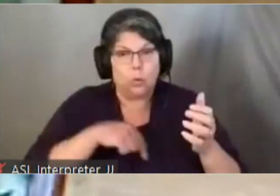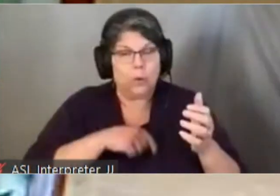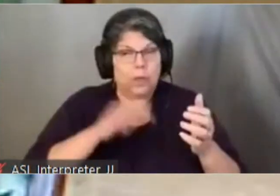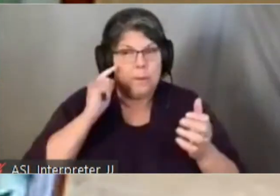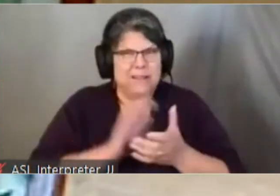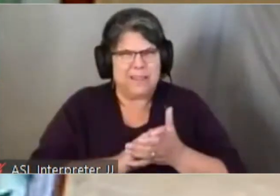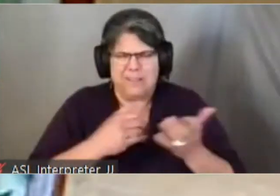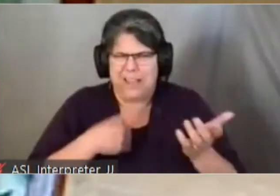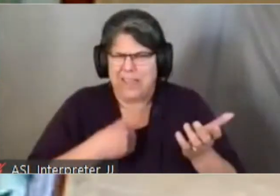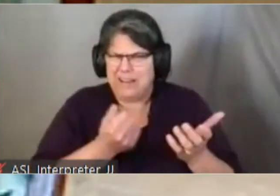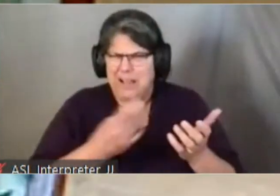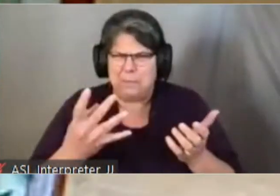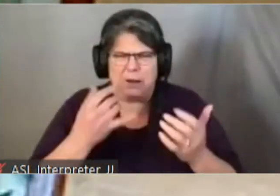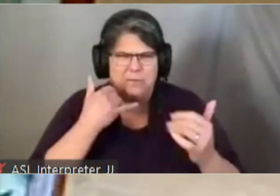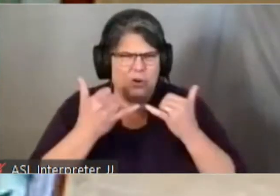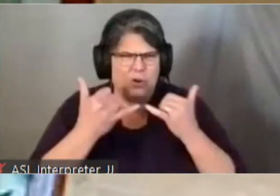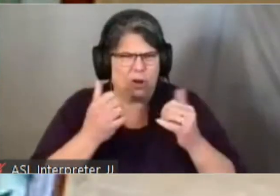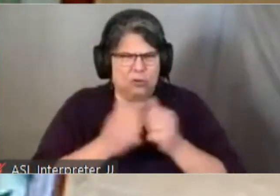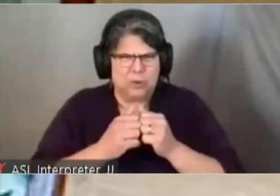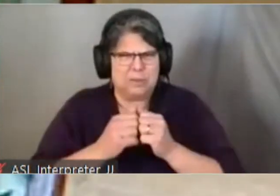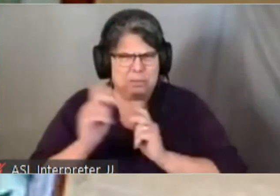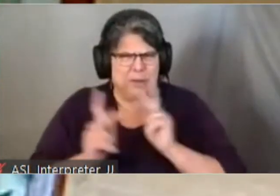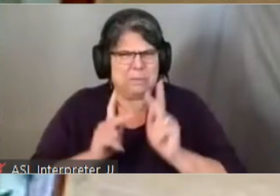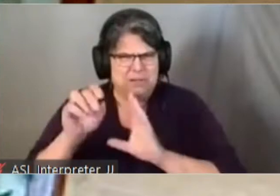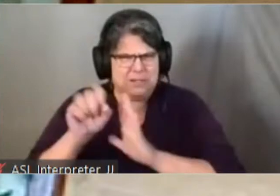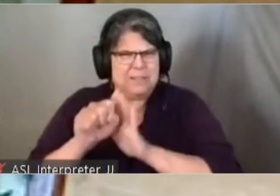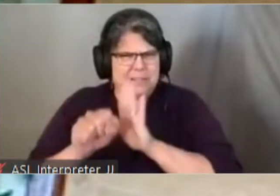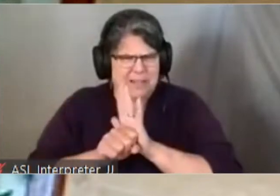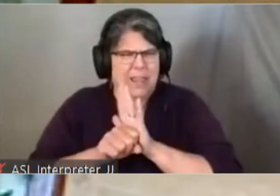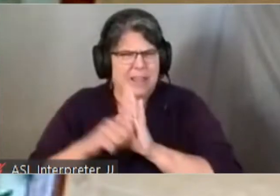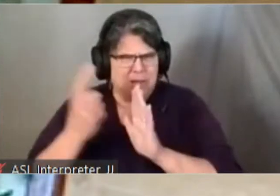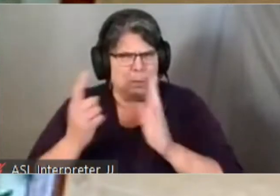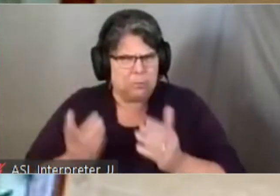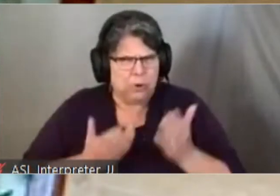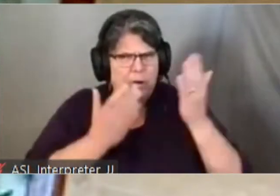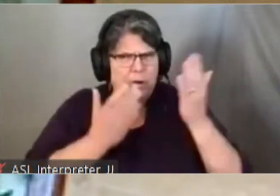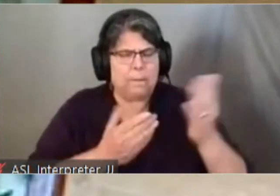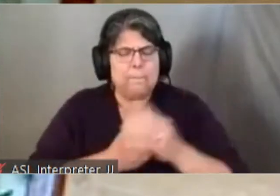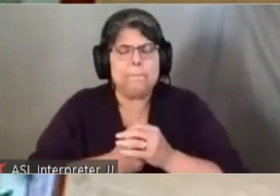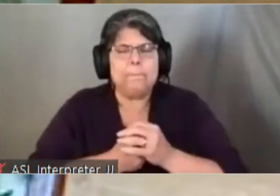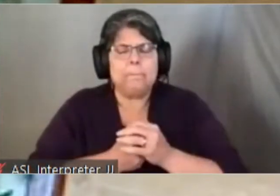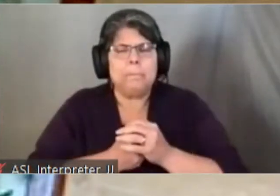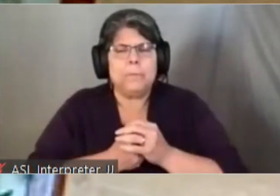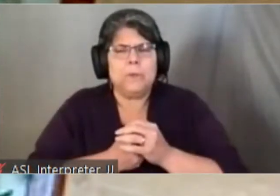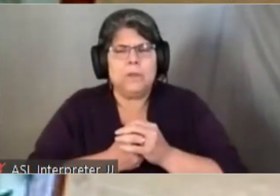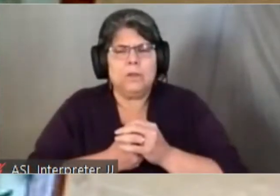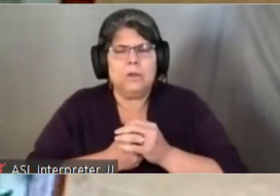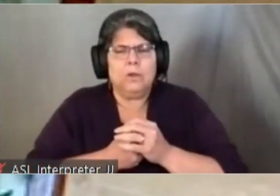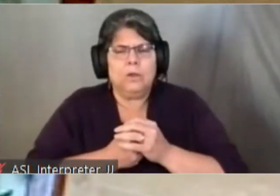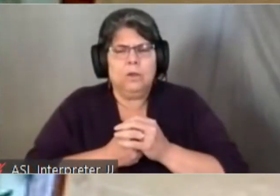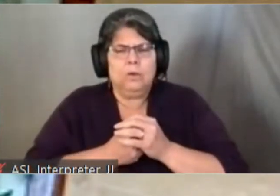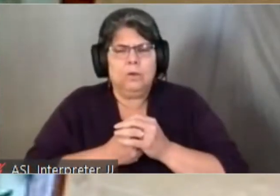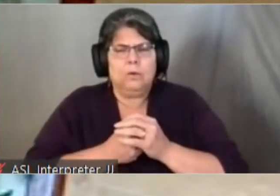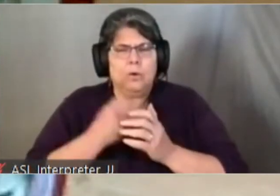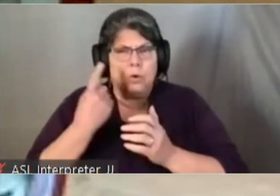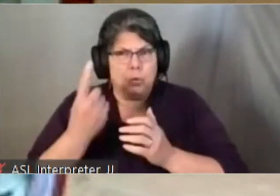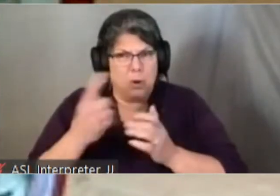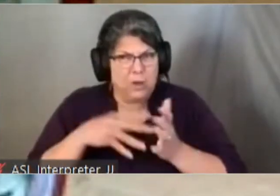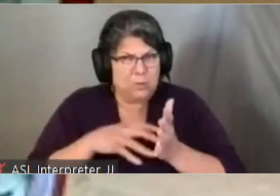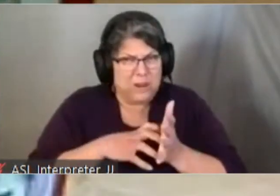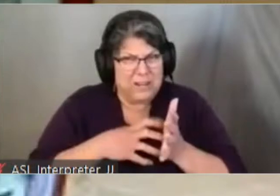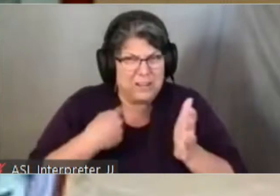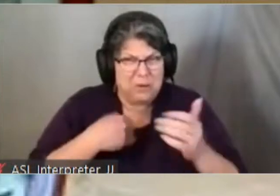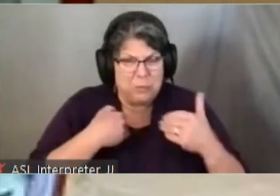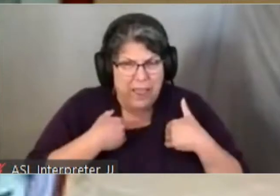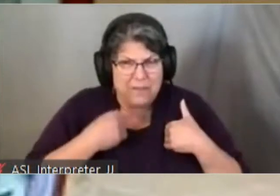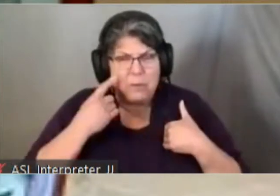couple calls with the state earlier today, and this did come up. One of the areas we think that the promotoras can really assist us